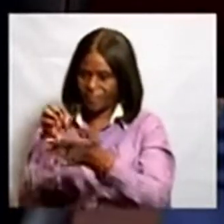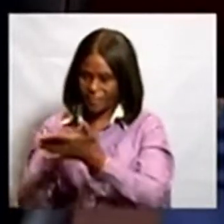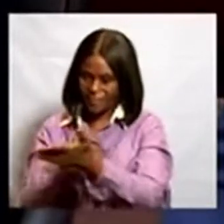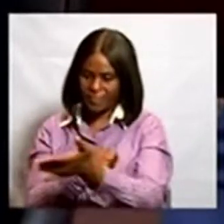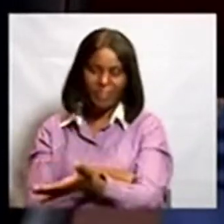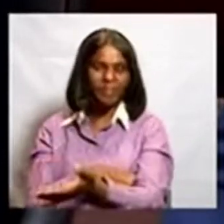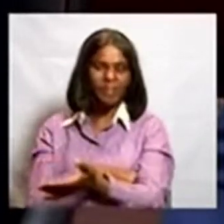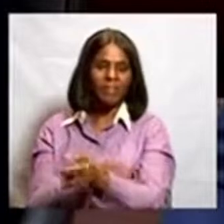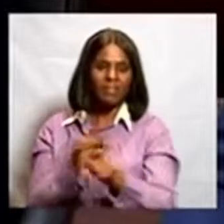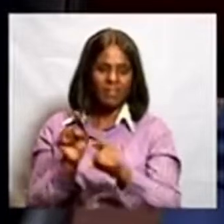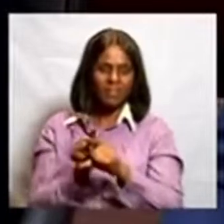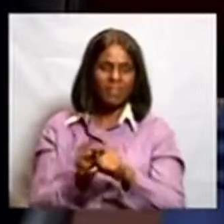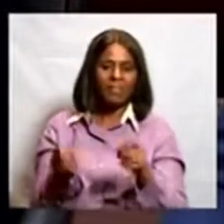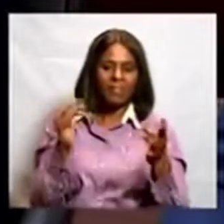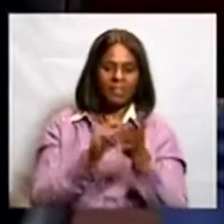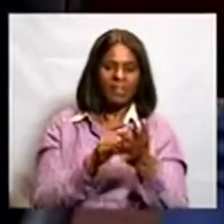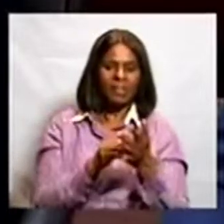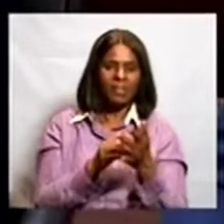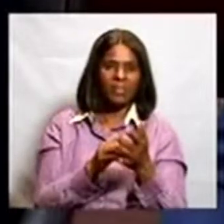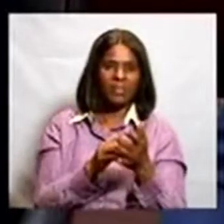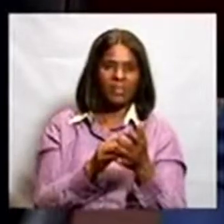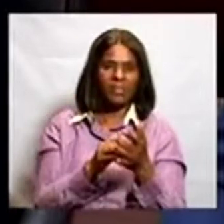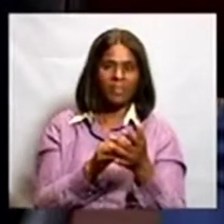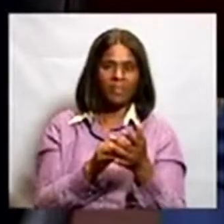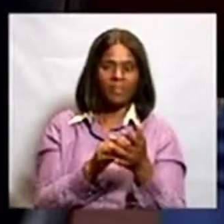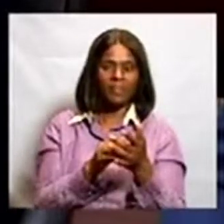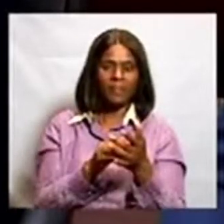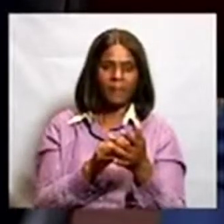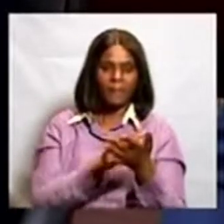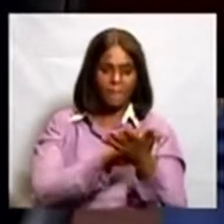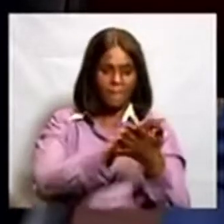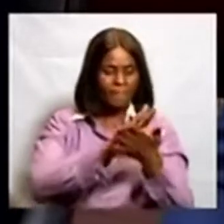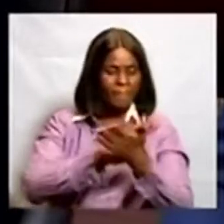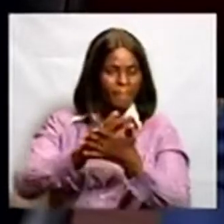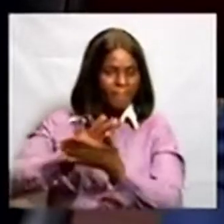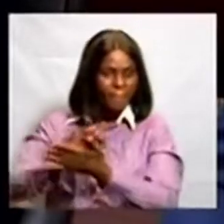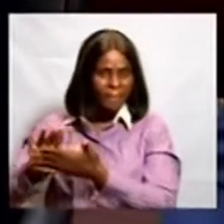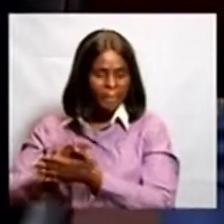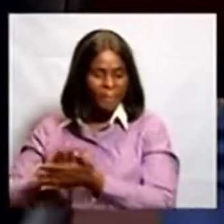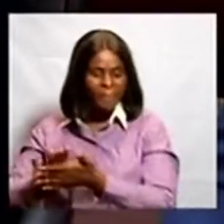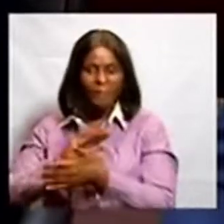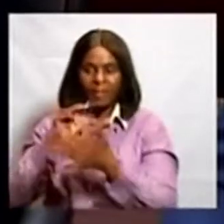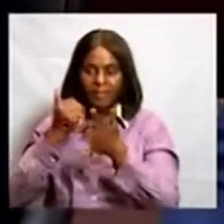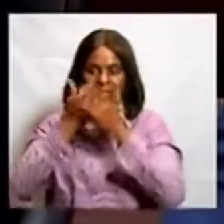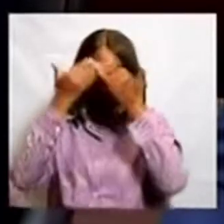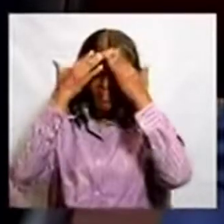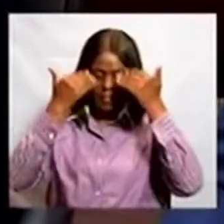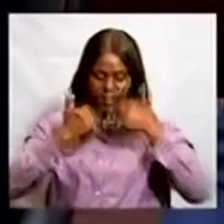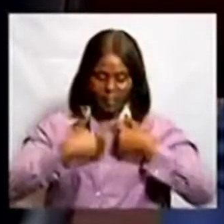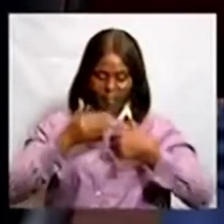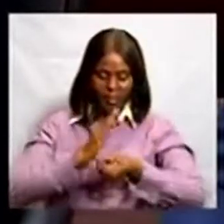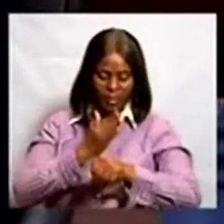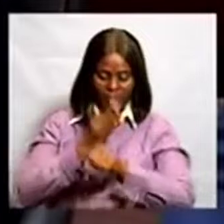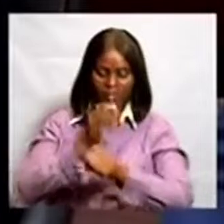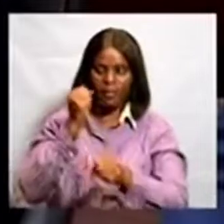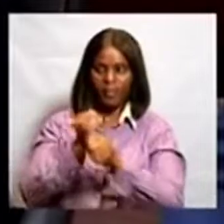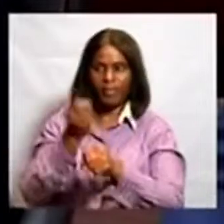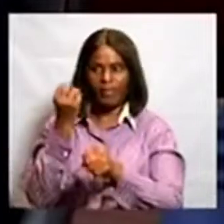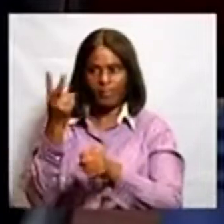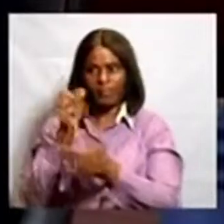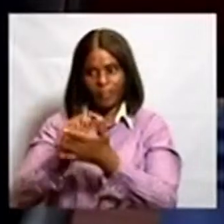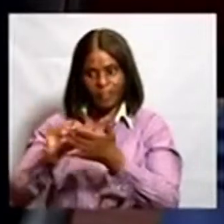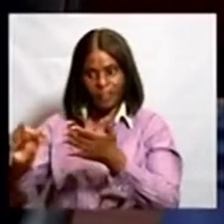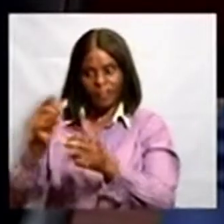examinations and do the cleaning up? You are all aware that after grade 12, they've